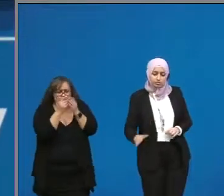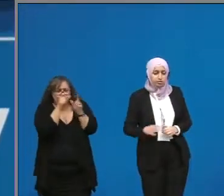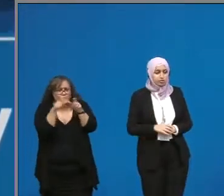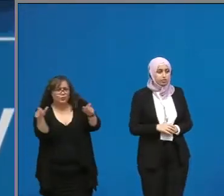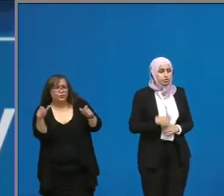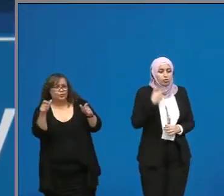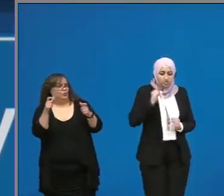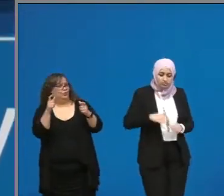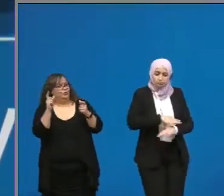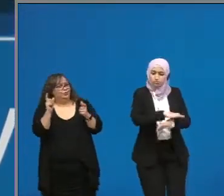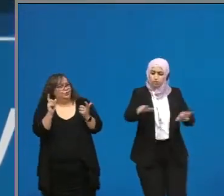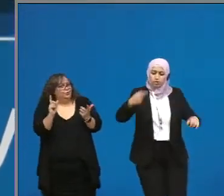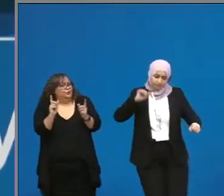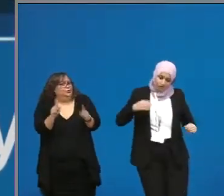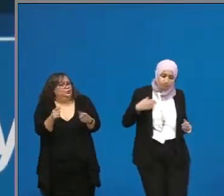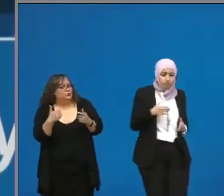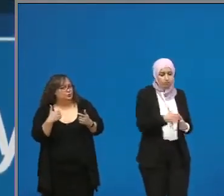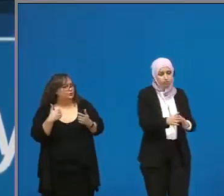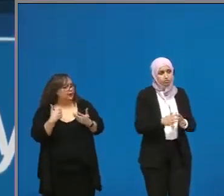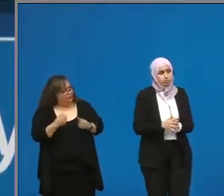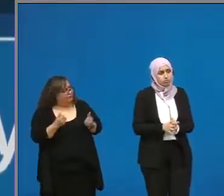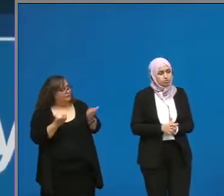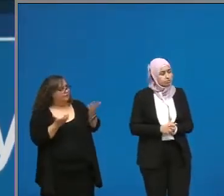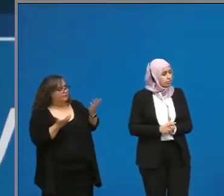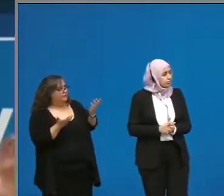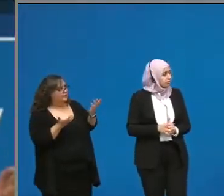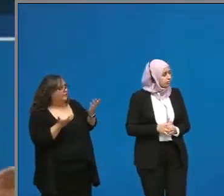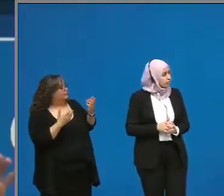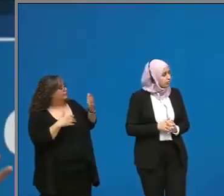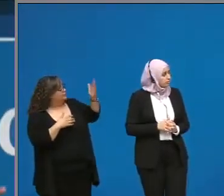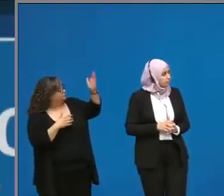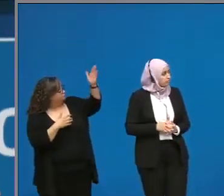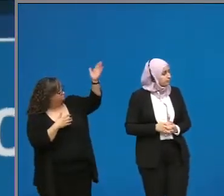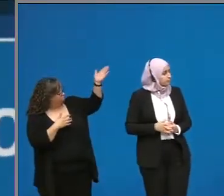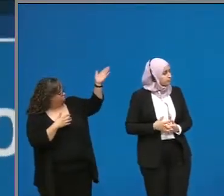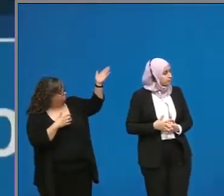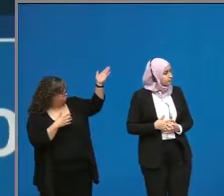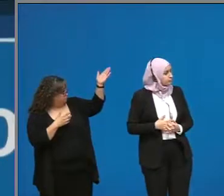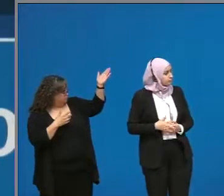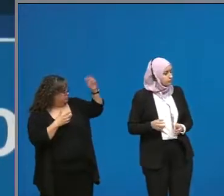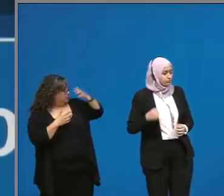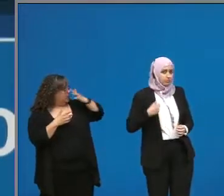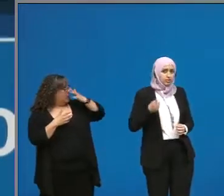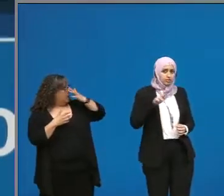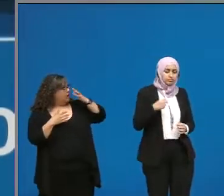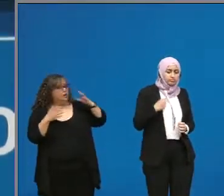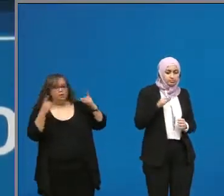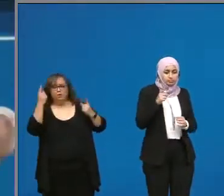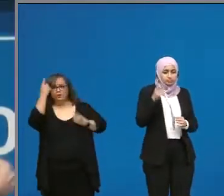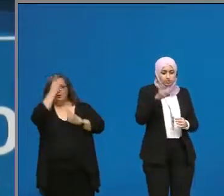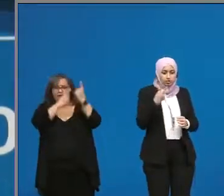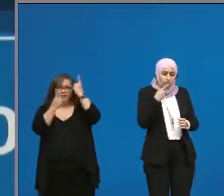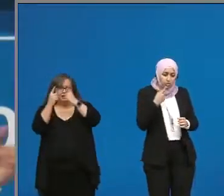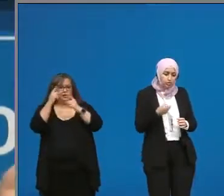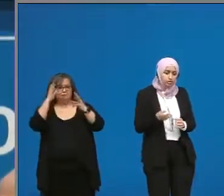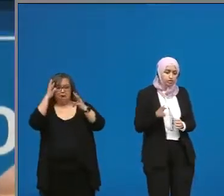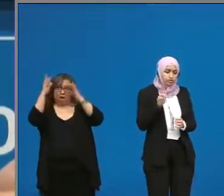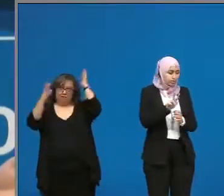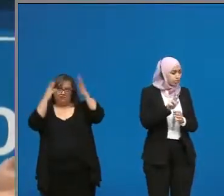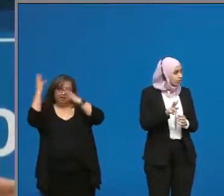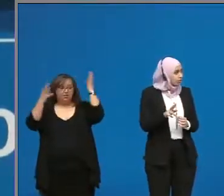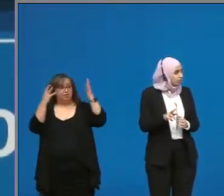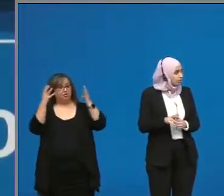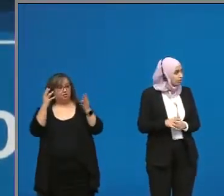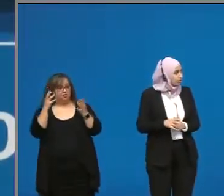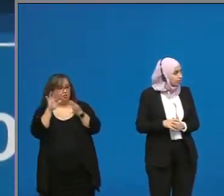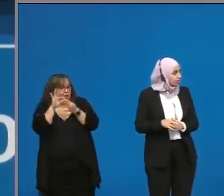affords. Now, I want to redefine a little bit before we start to talk about where this innovation might come in terms of students.